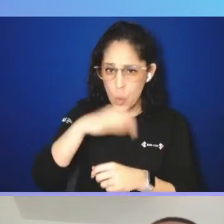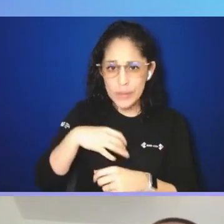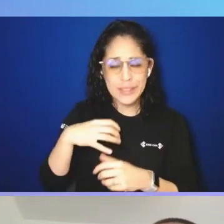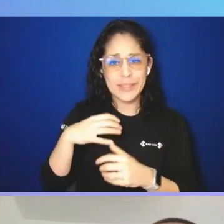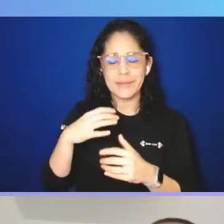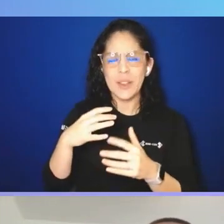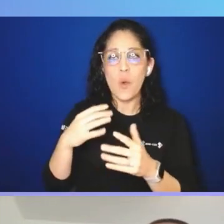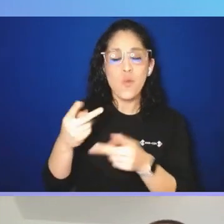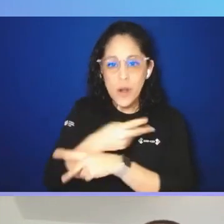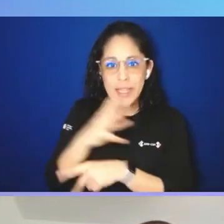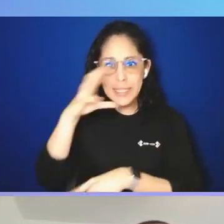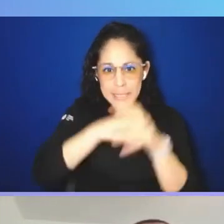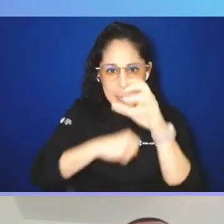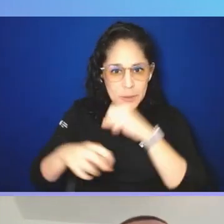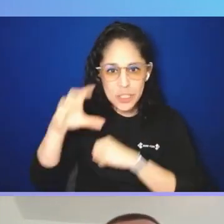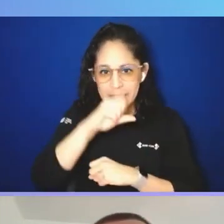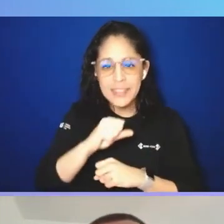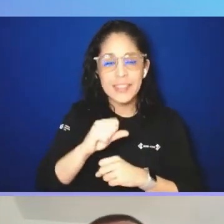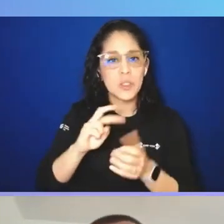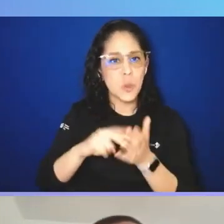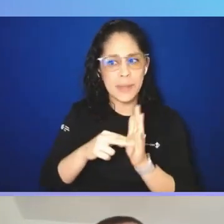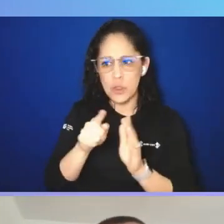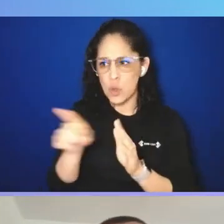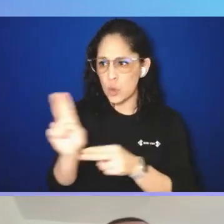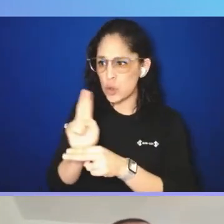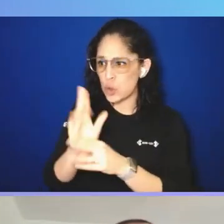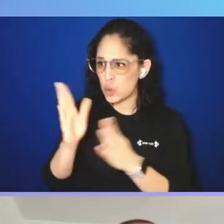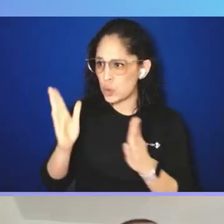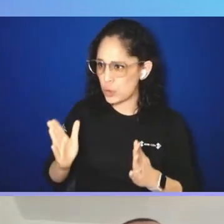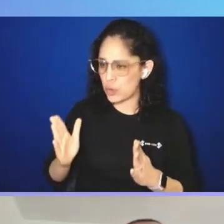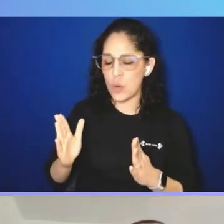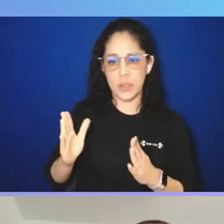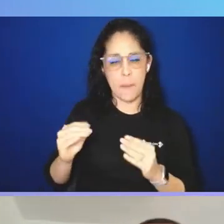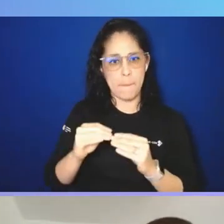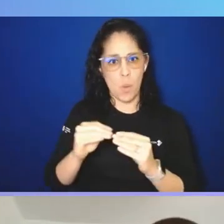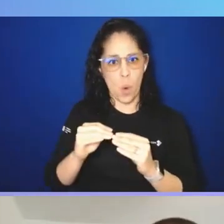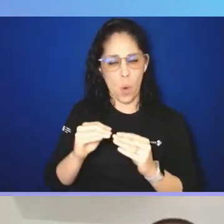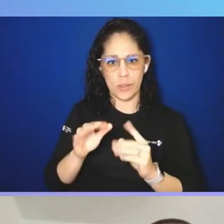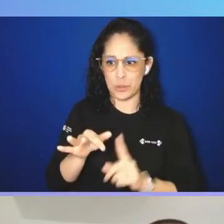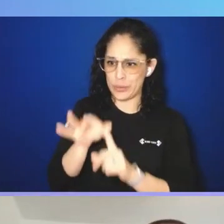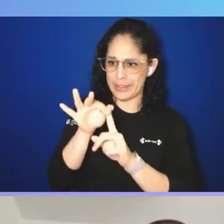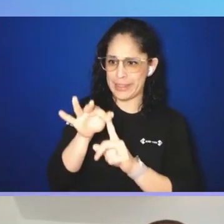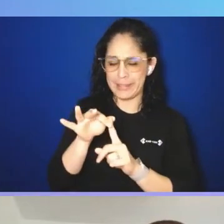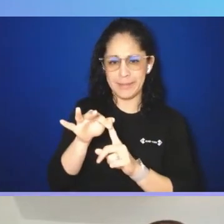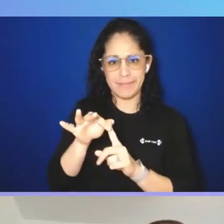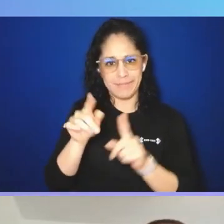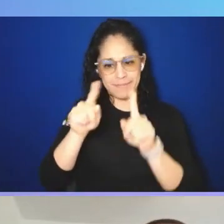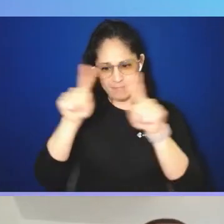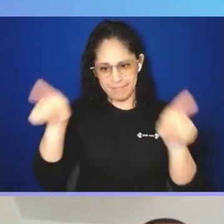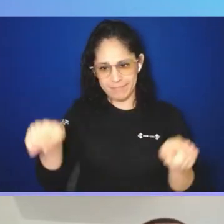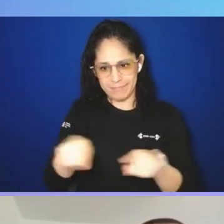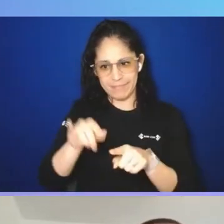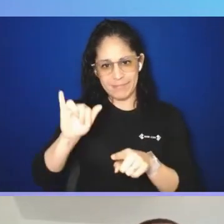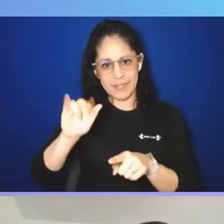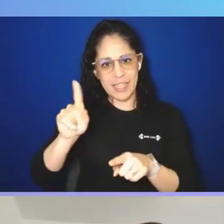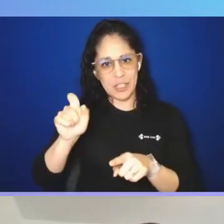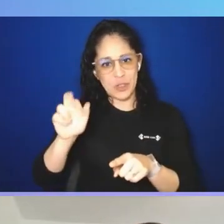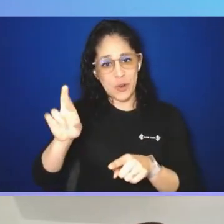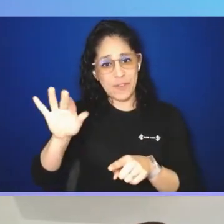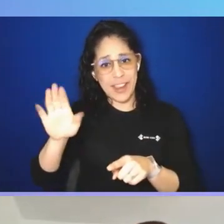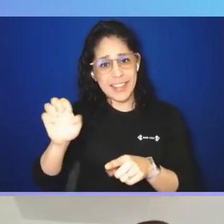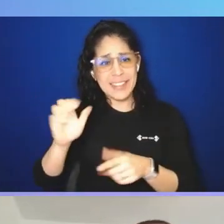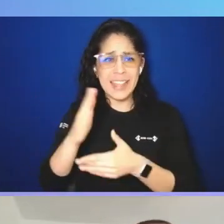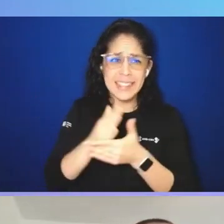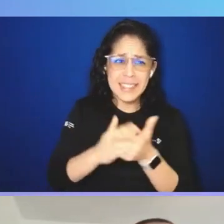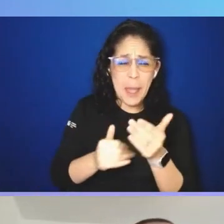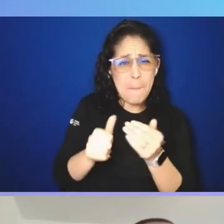unique and uniquely awful interface. And visually here, some poo emojis have appeared